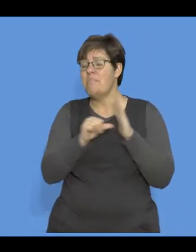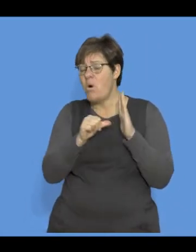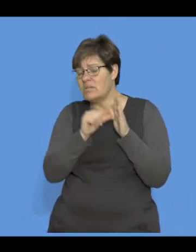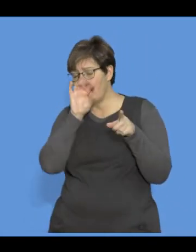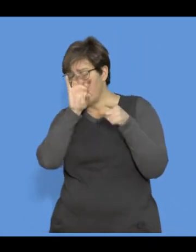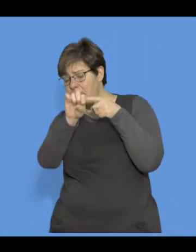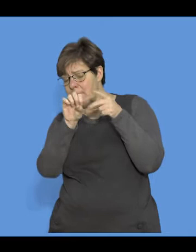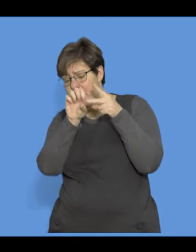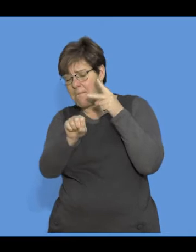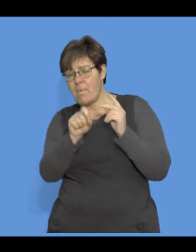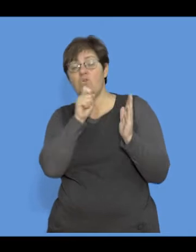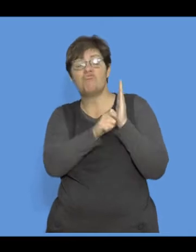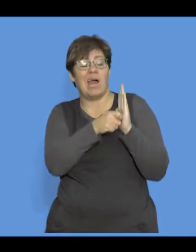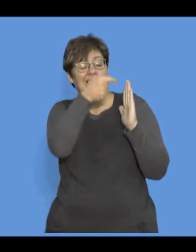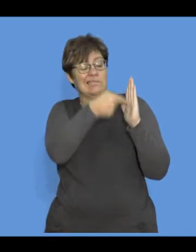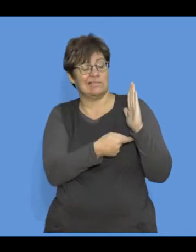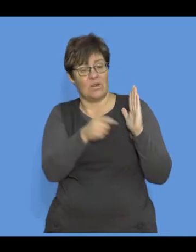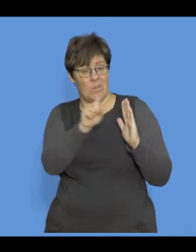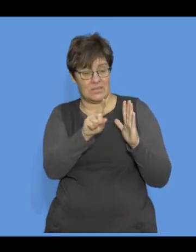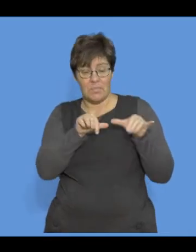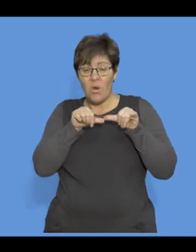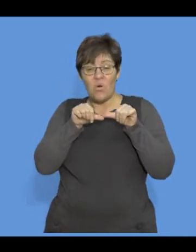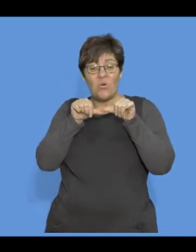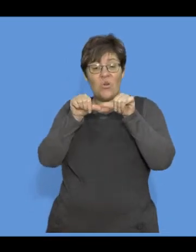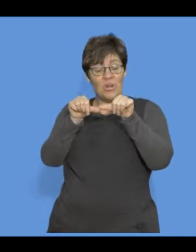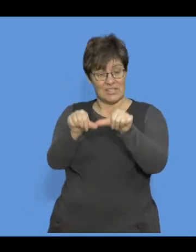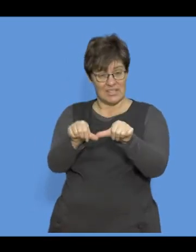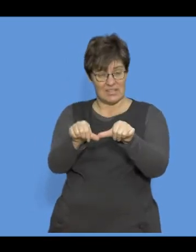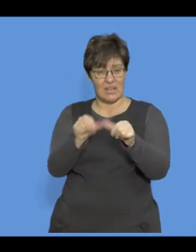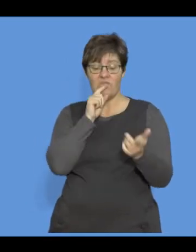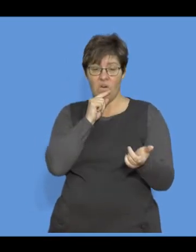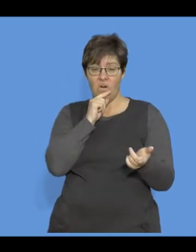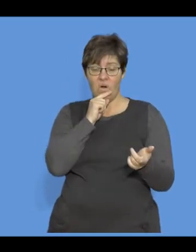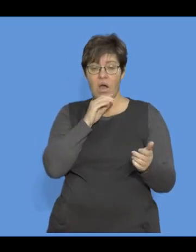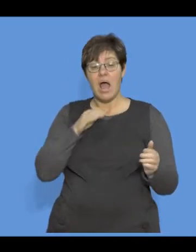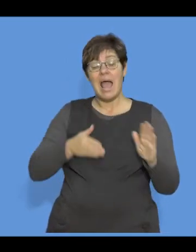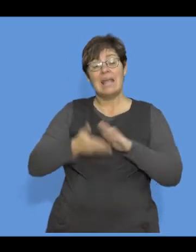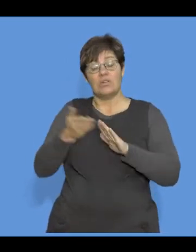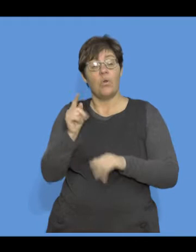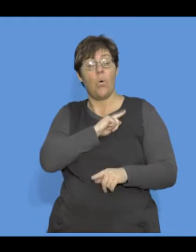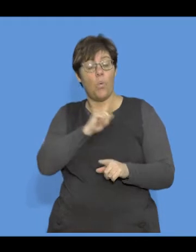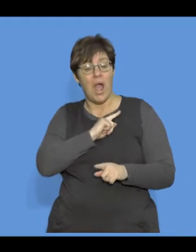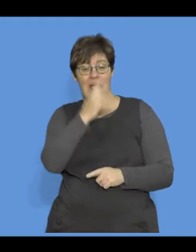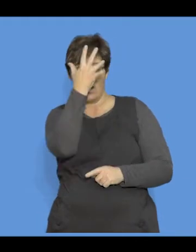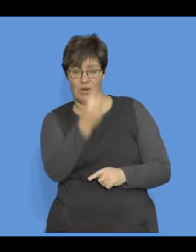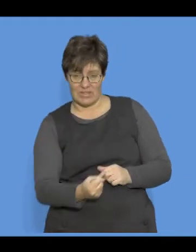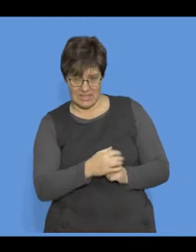is written there. These are constants, for example, the acceleration due to gravity, little g,